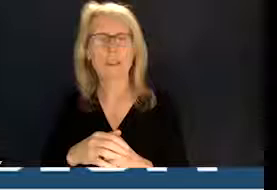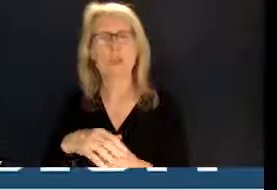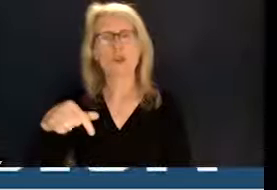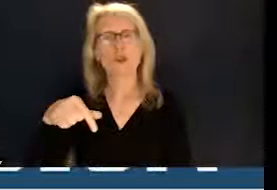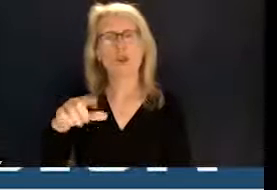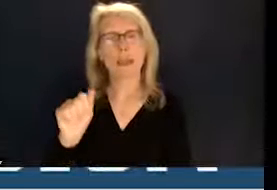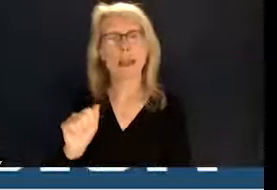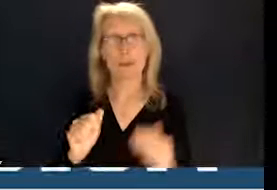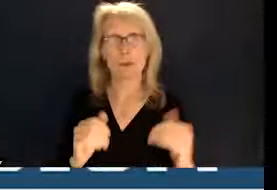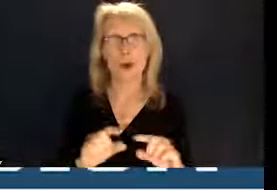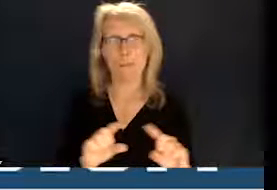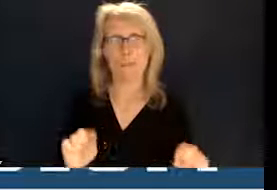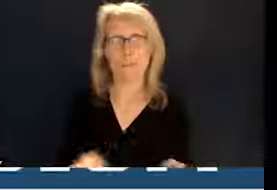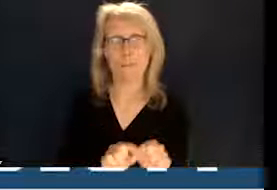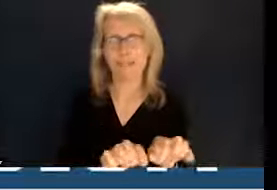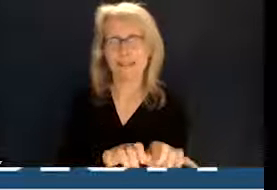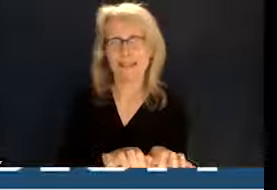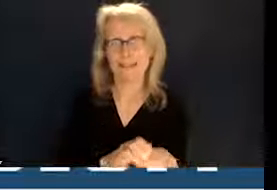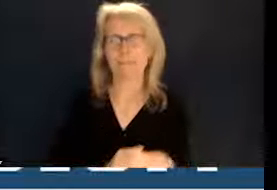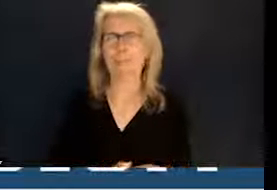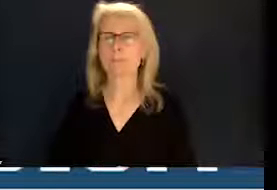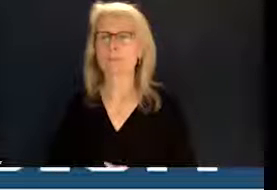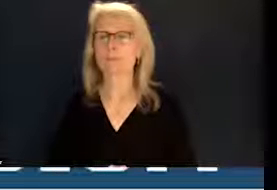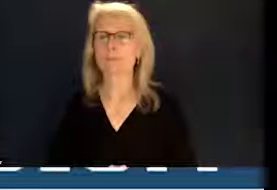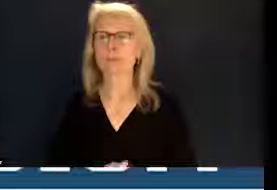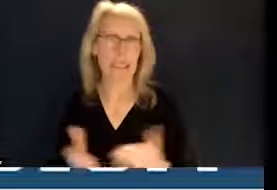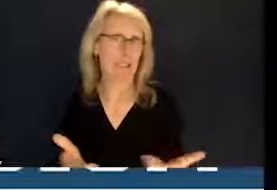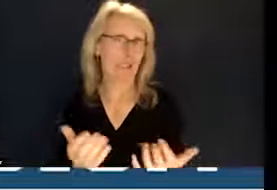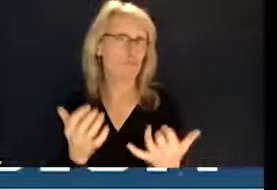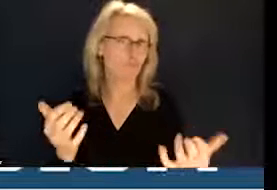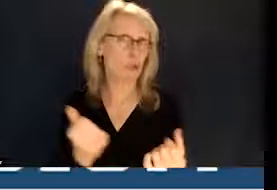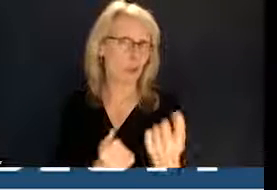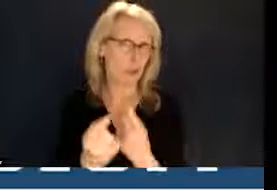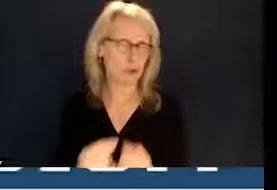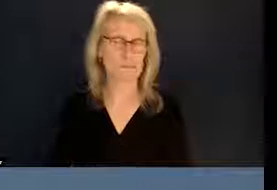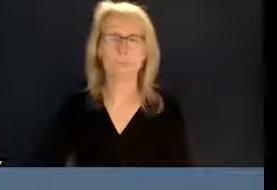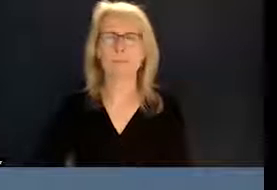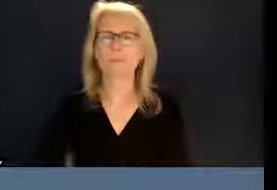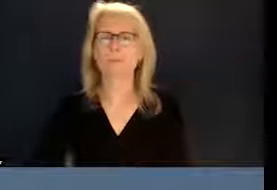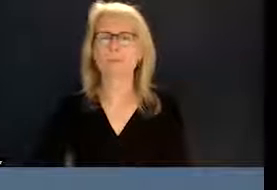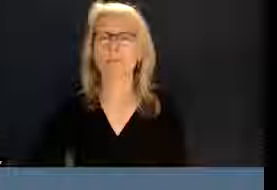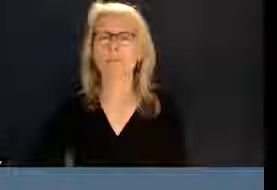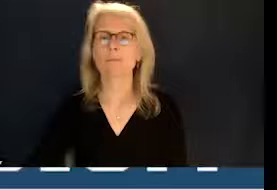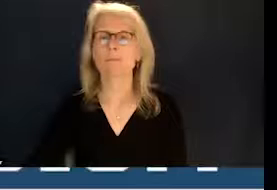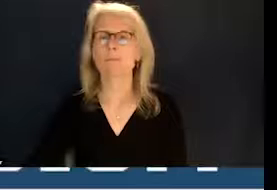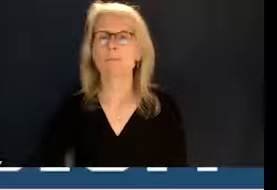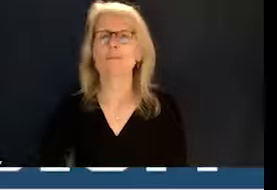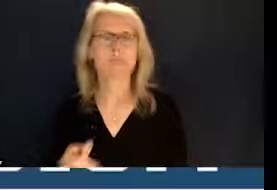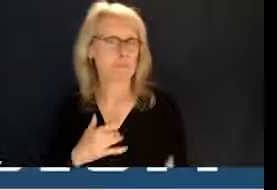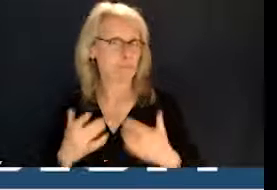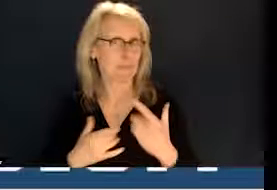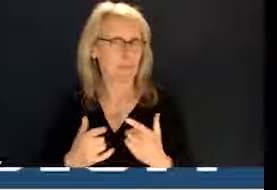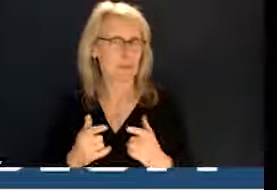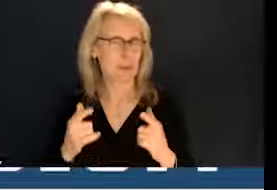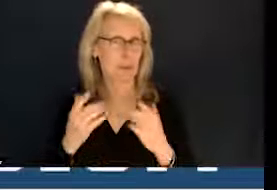Q&A section at the bottom of your screen. So we are thrilled to have you join us for